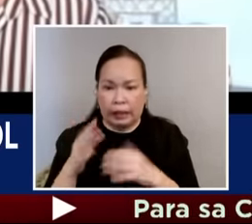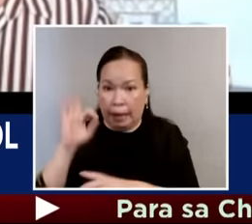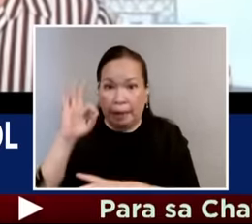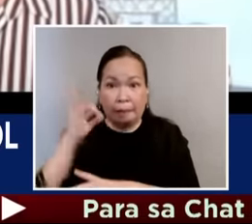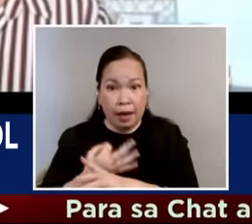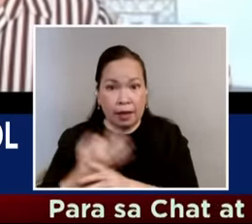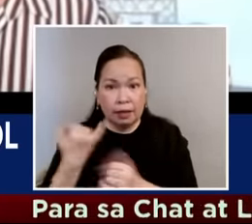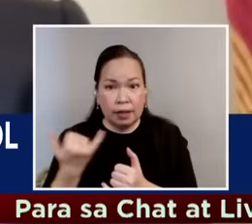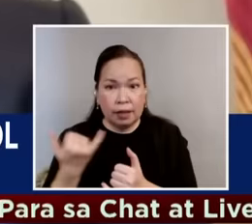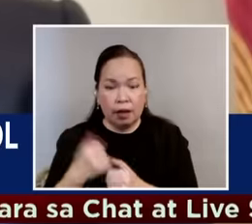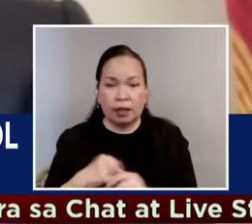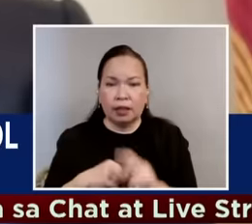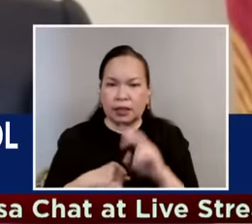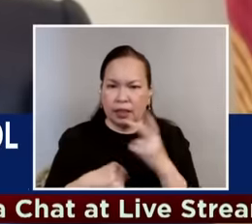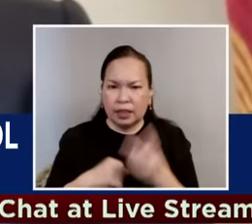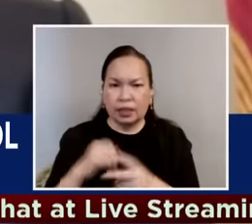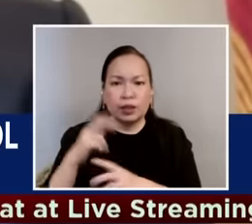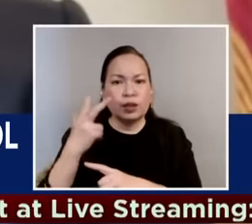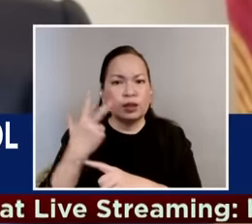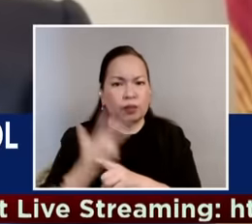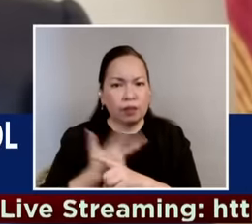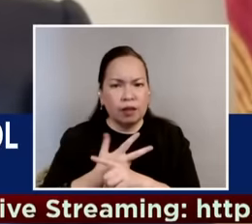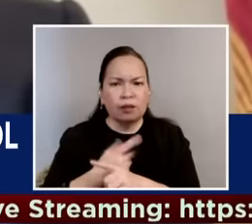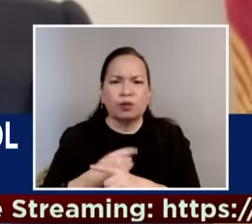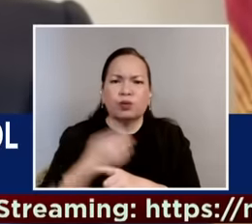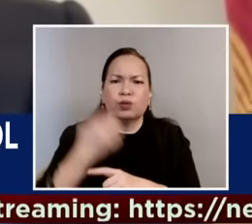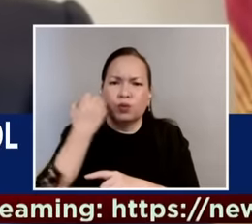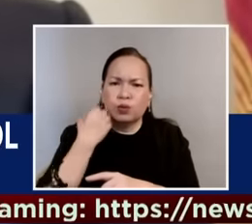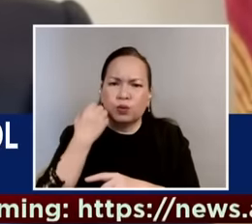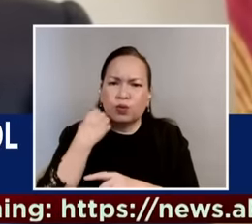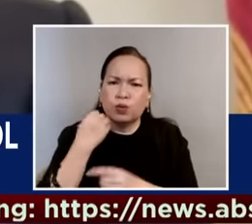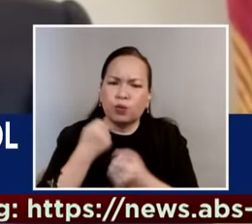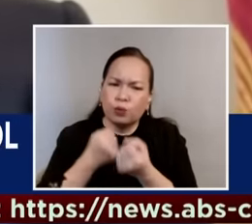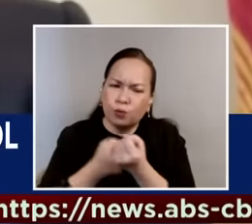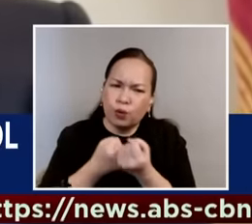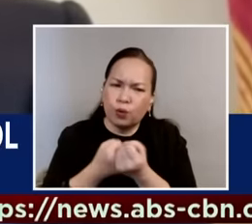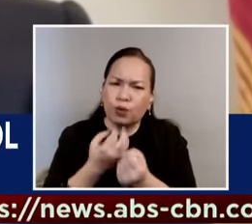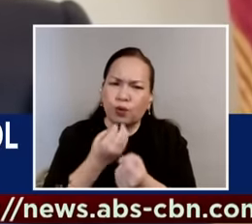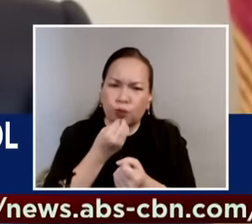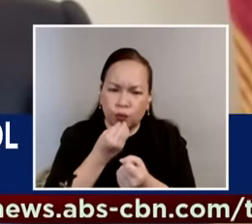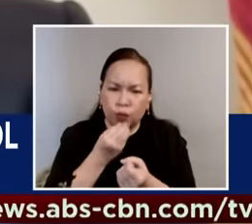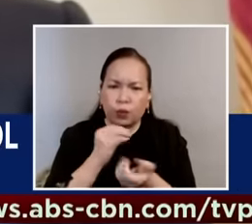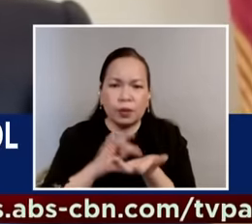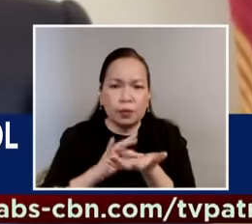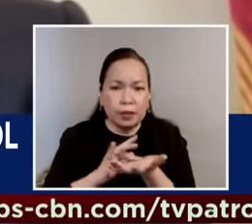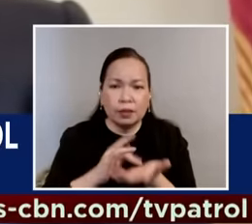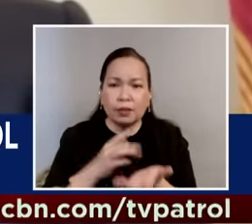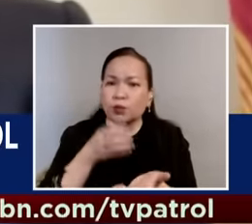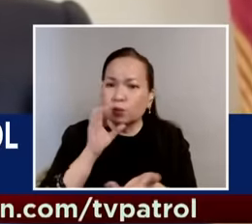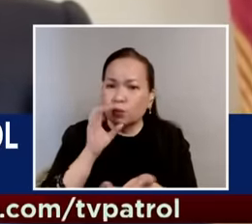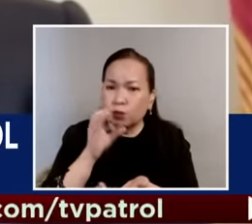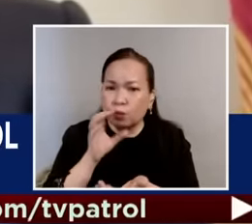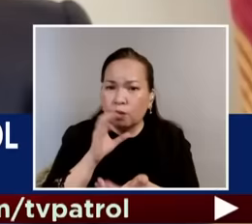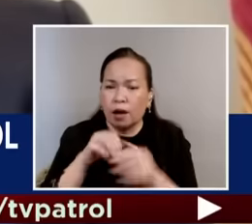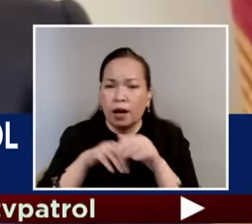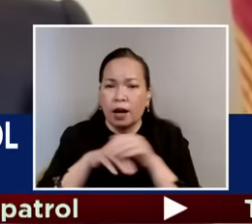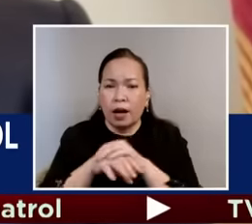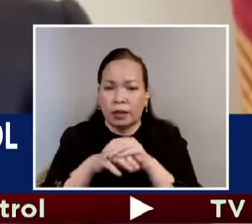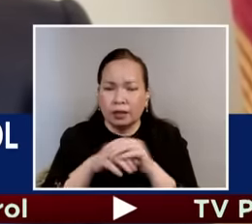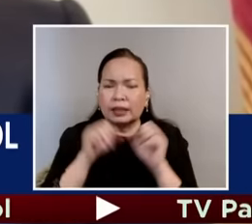The other is 3 months. They lack a lot of in terms of food, medicine, water, access to potable